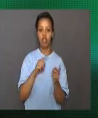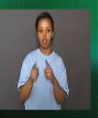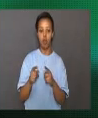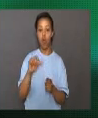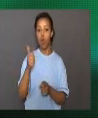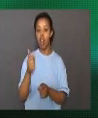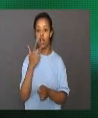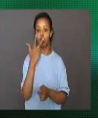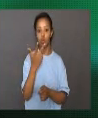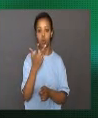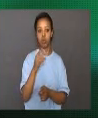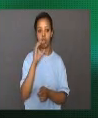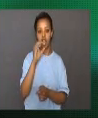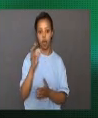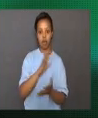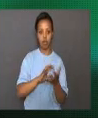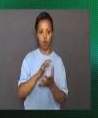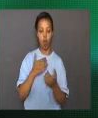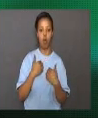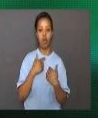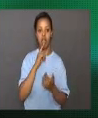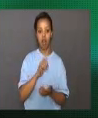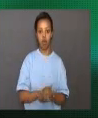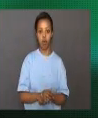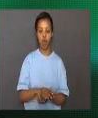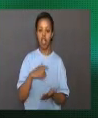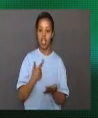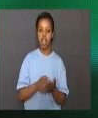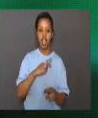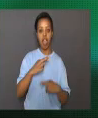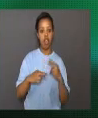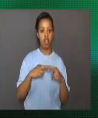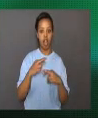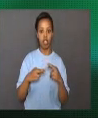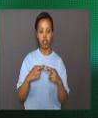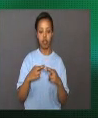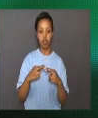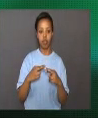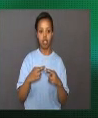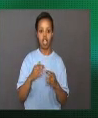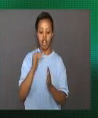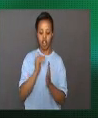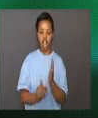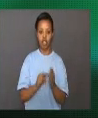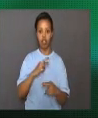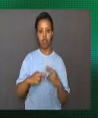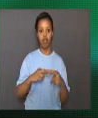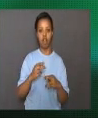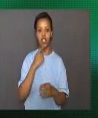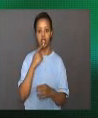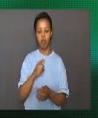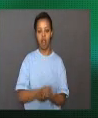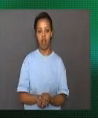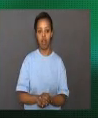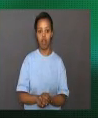3-carbon compound. This reaction is a reduction reaction.